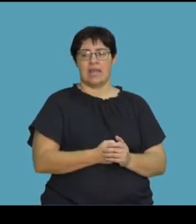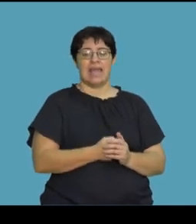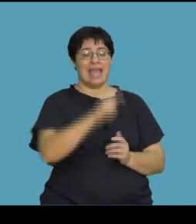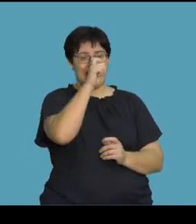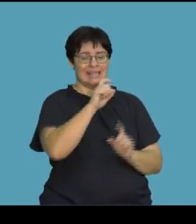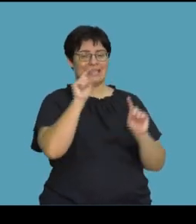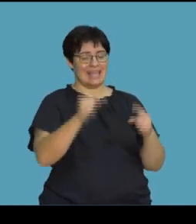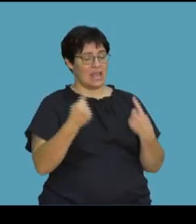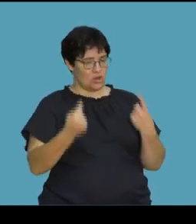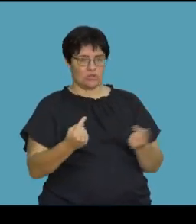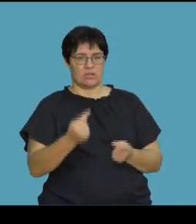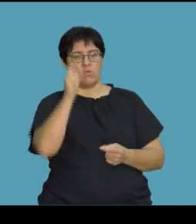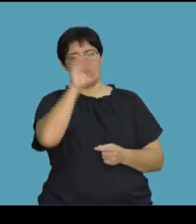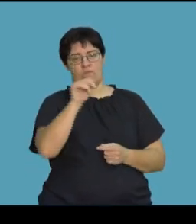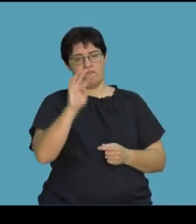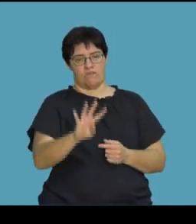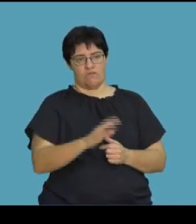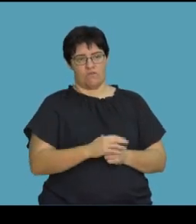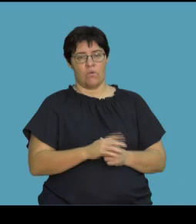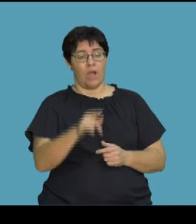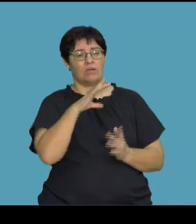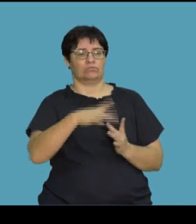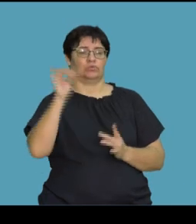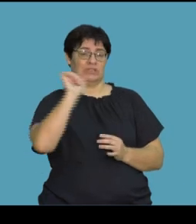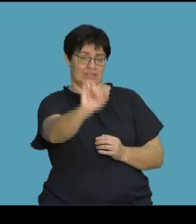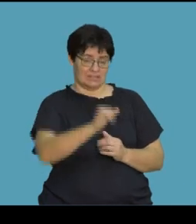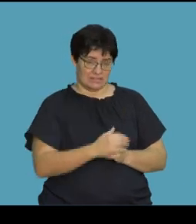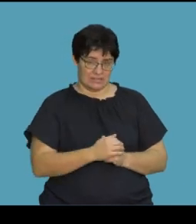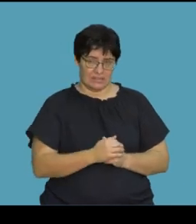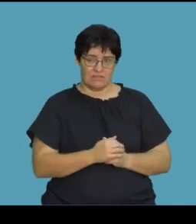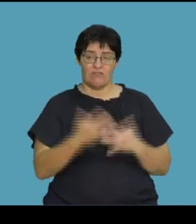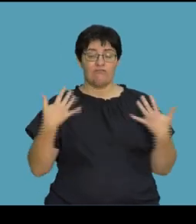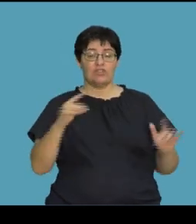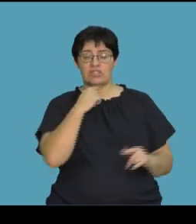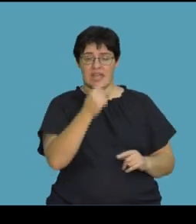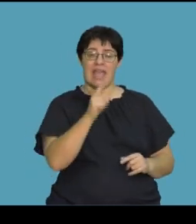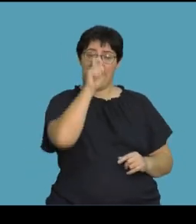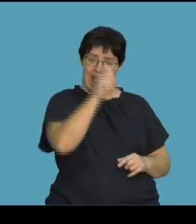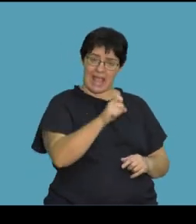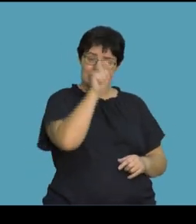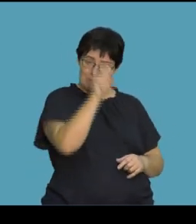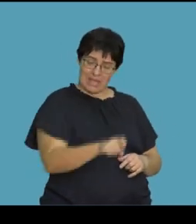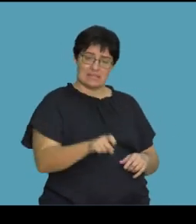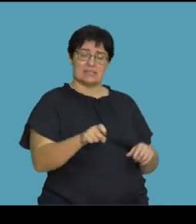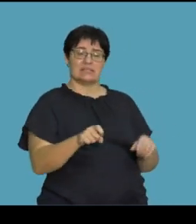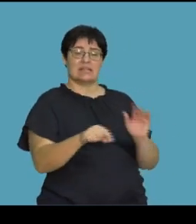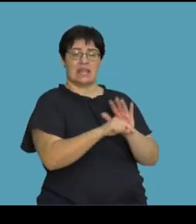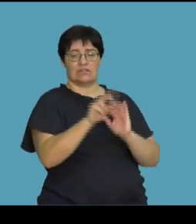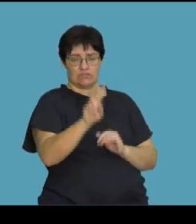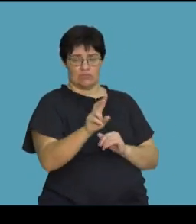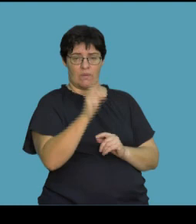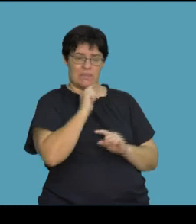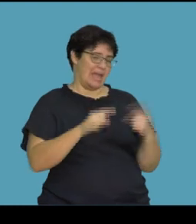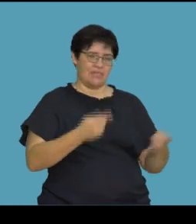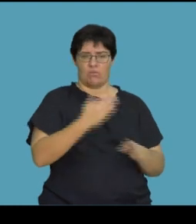x cannot be equal to 1 over 4. It's really a choice, because if you already said x must be equal to negative 2,